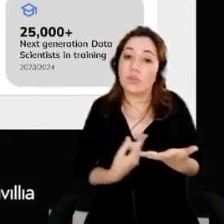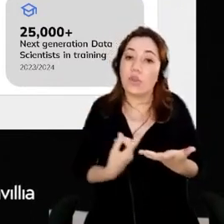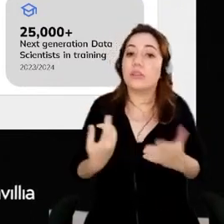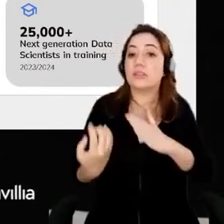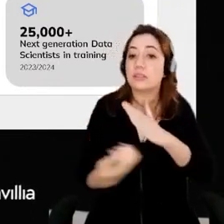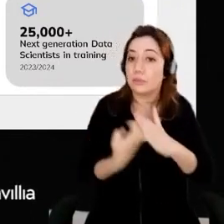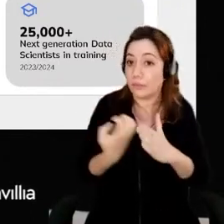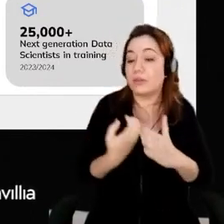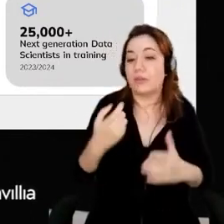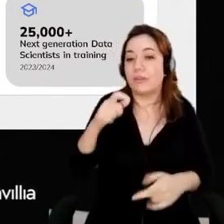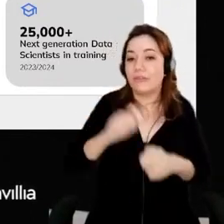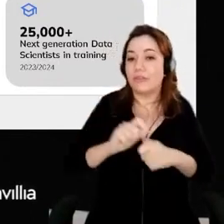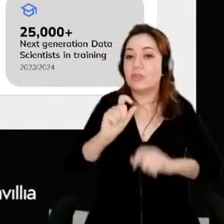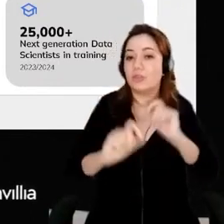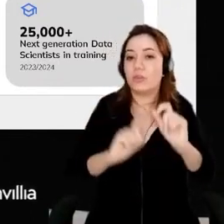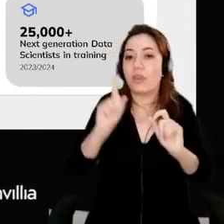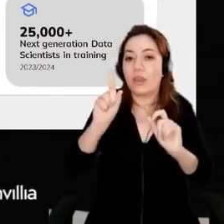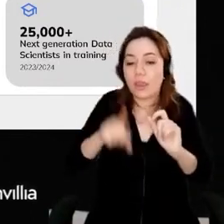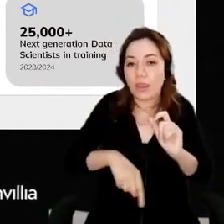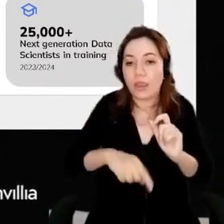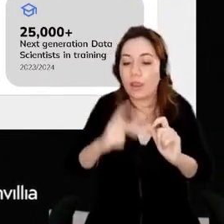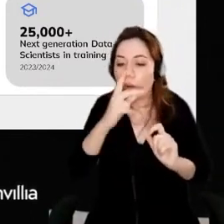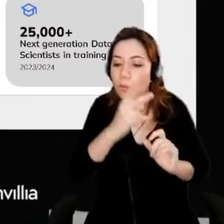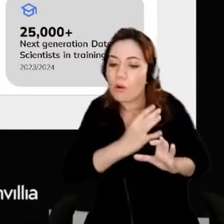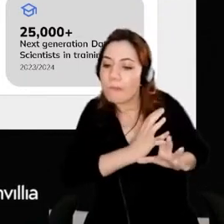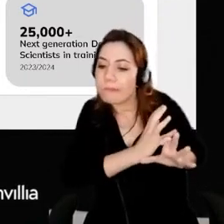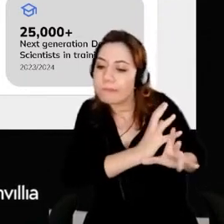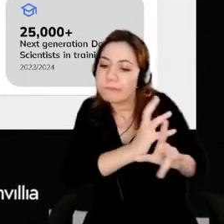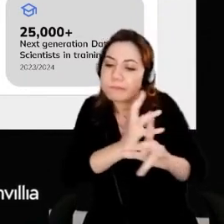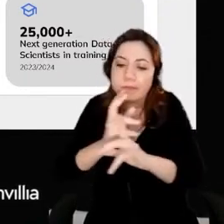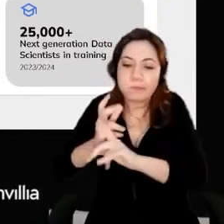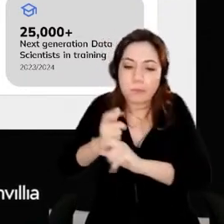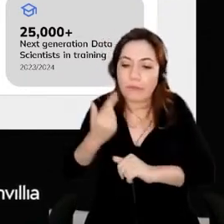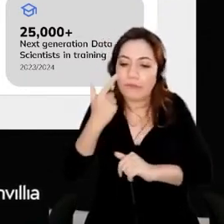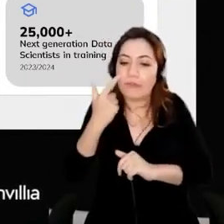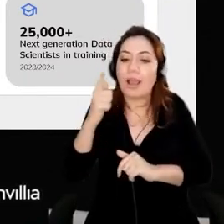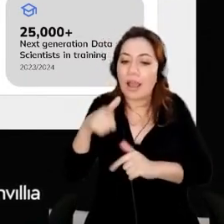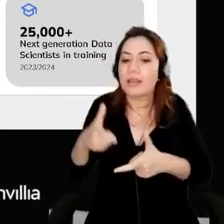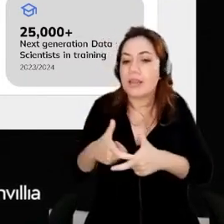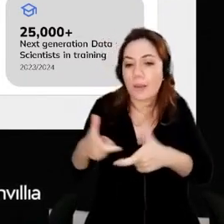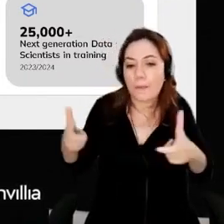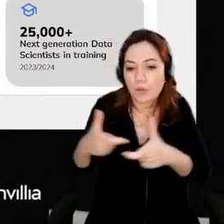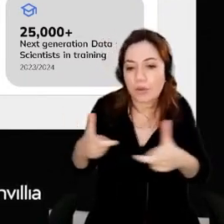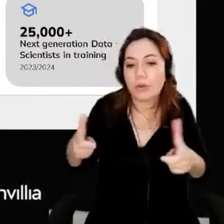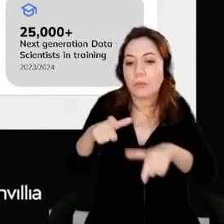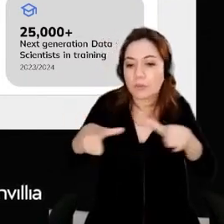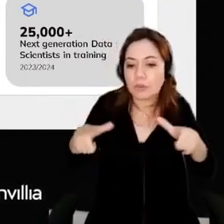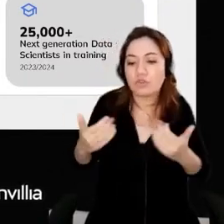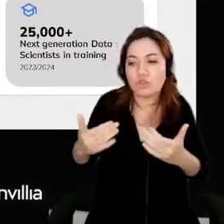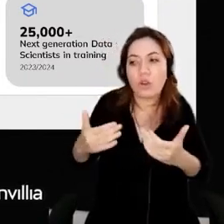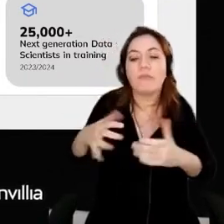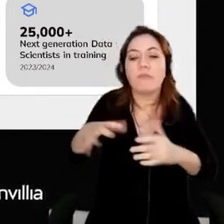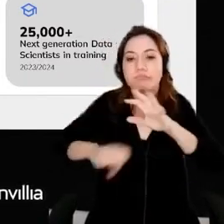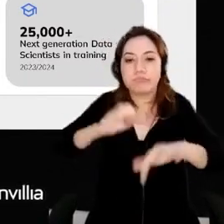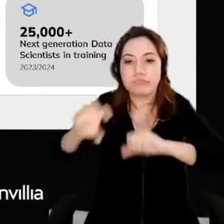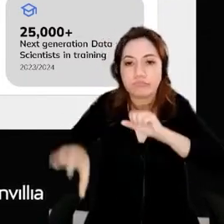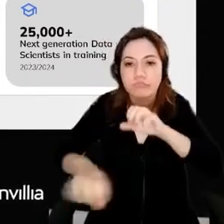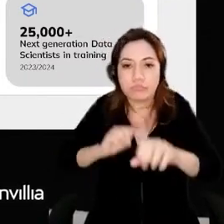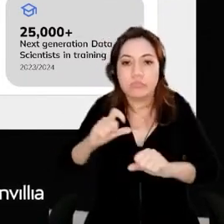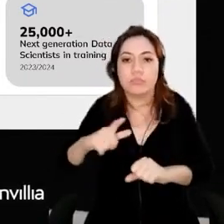capitalize on that demographic advantage. And so we have what we think is one of the biggest training academies in the